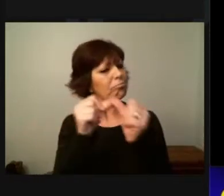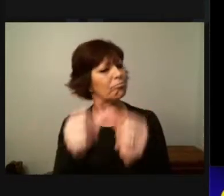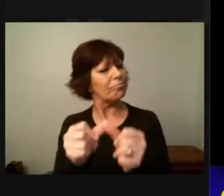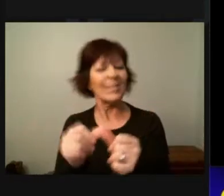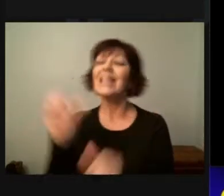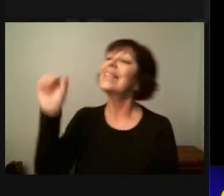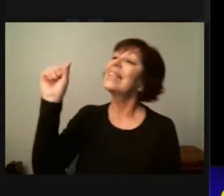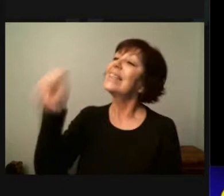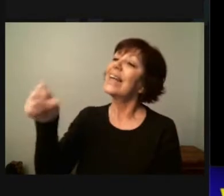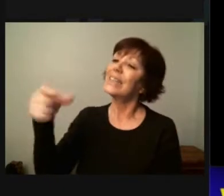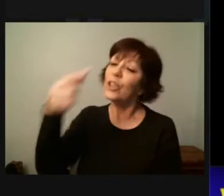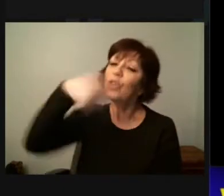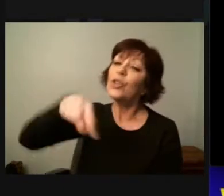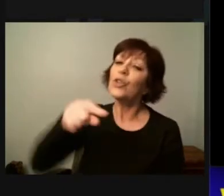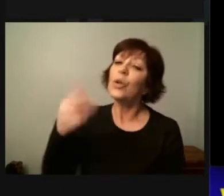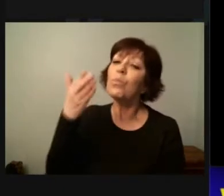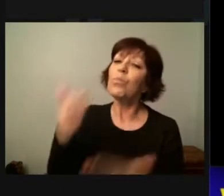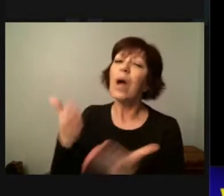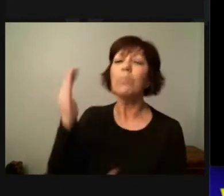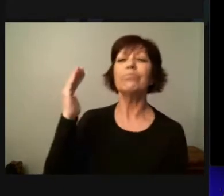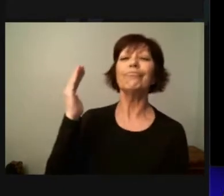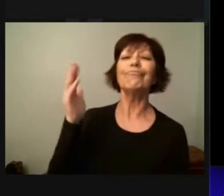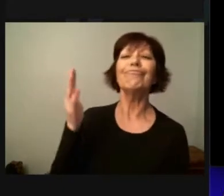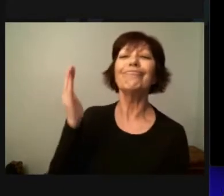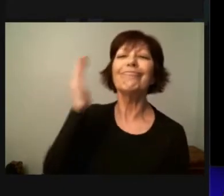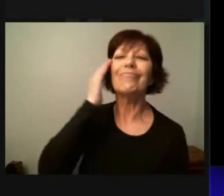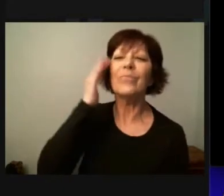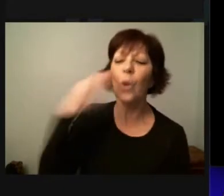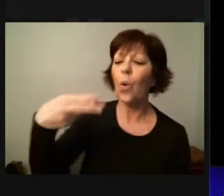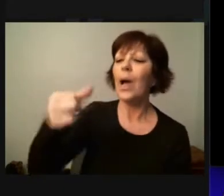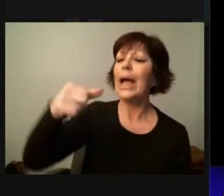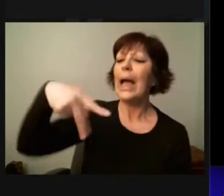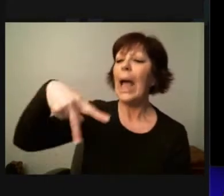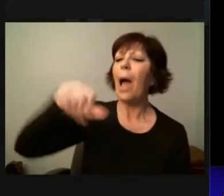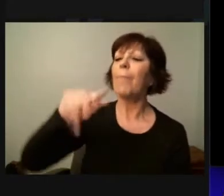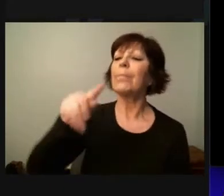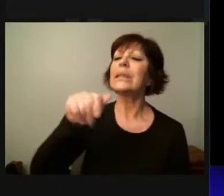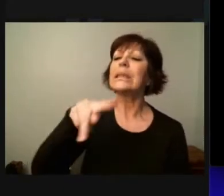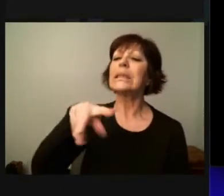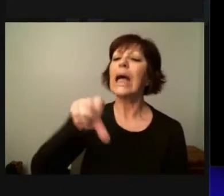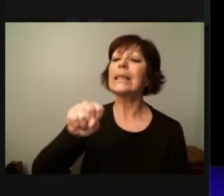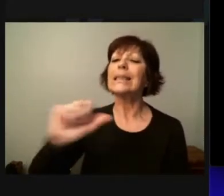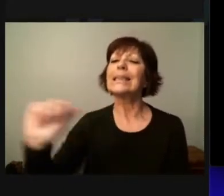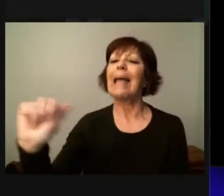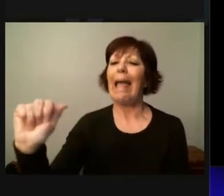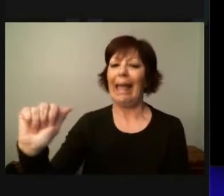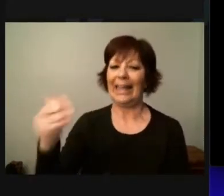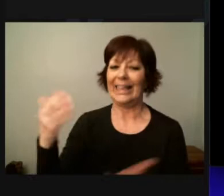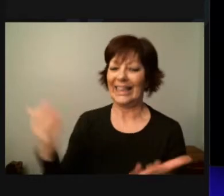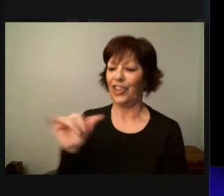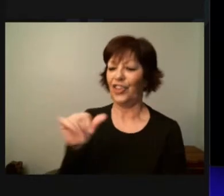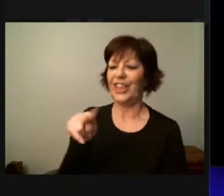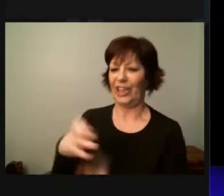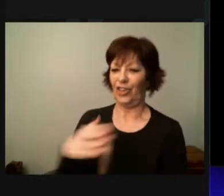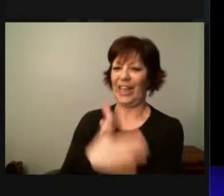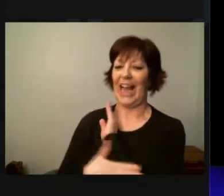say you're probably most familiar with hepatitis A in Erie County.